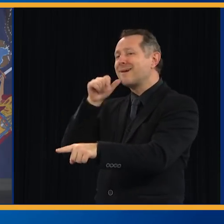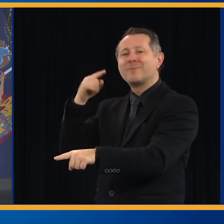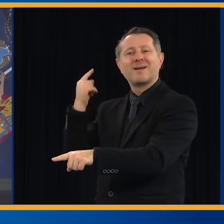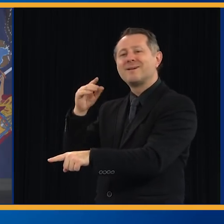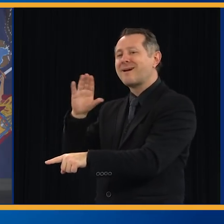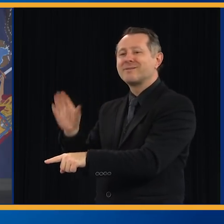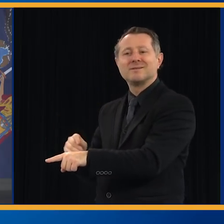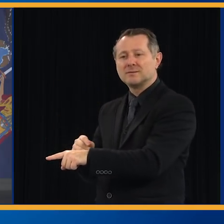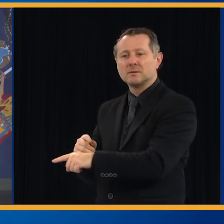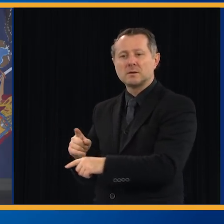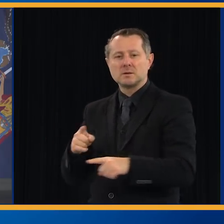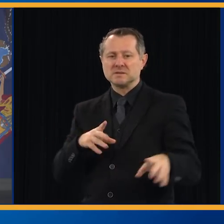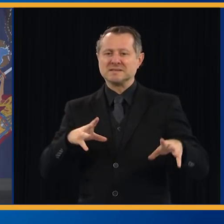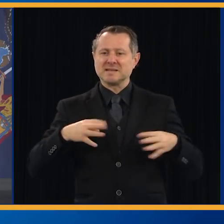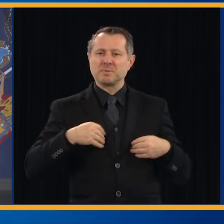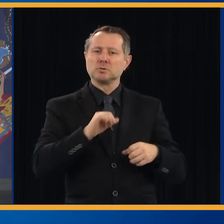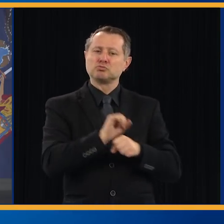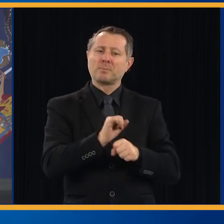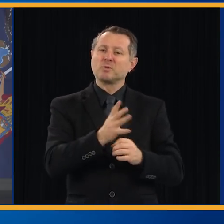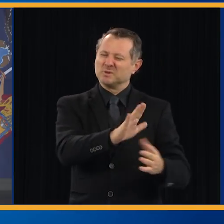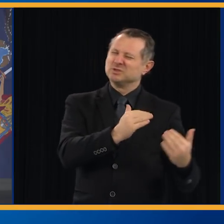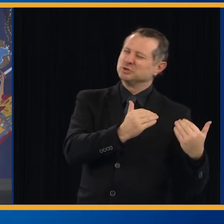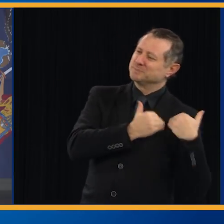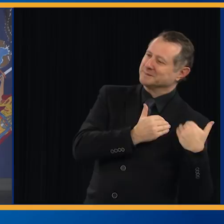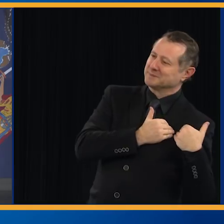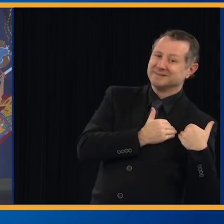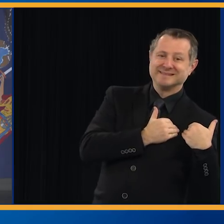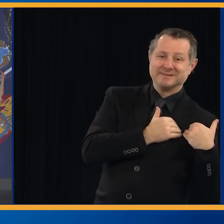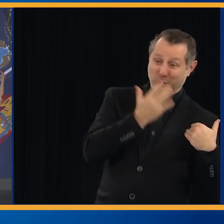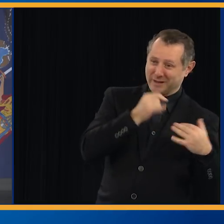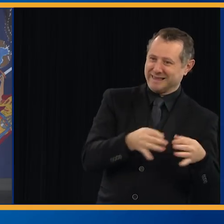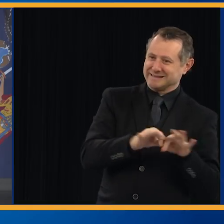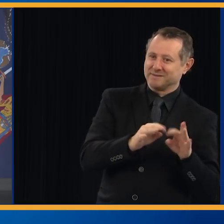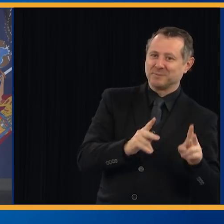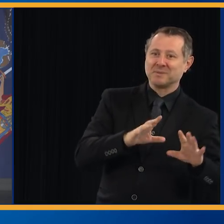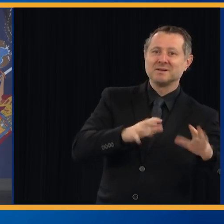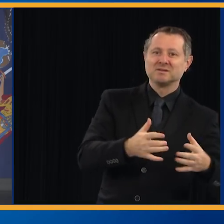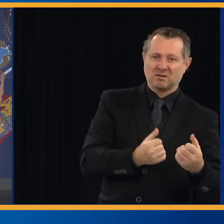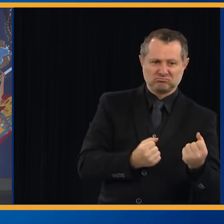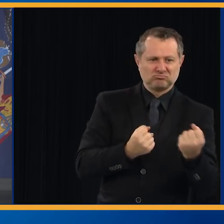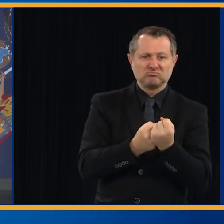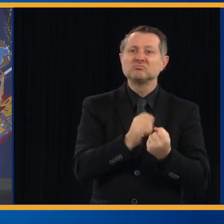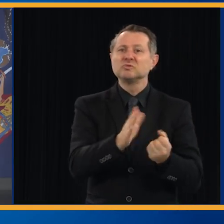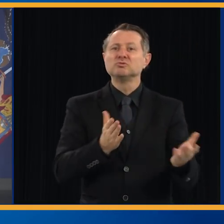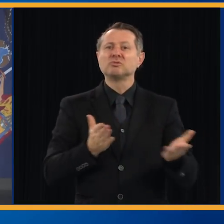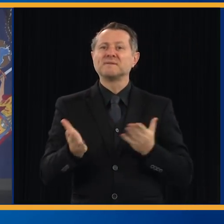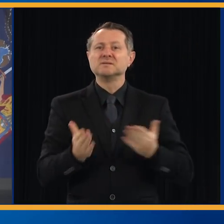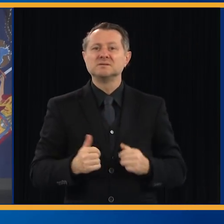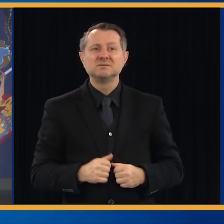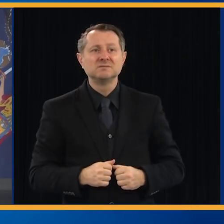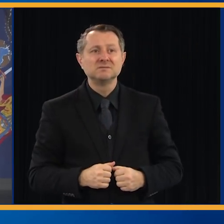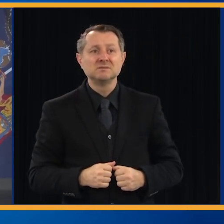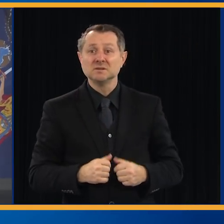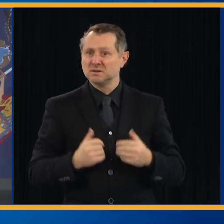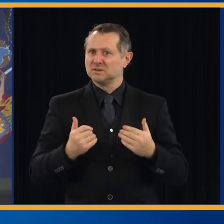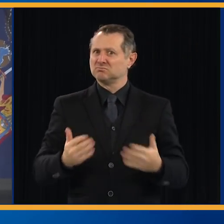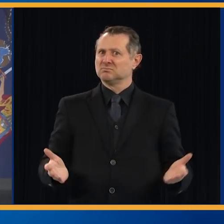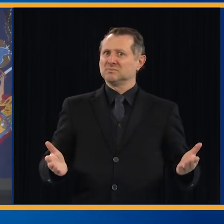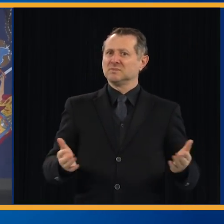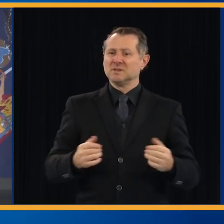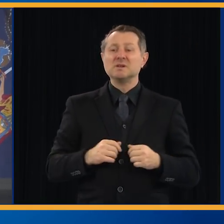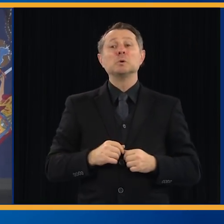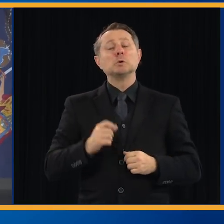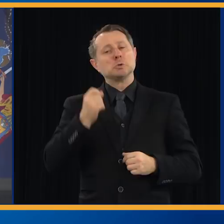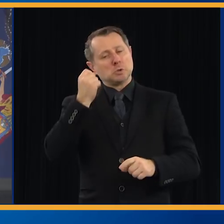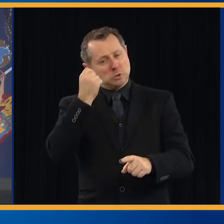their responsibility to their job and to public service. And let's remember that, and